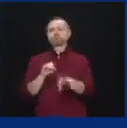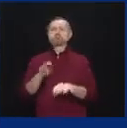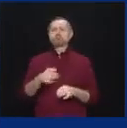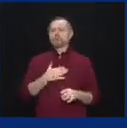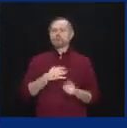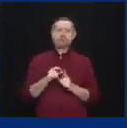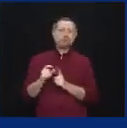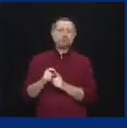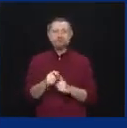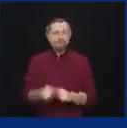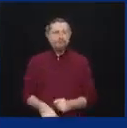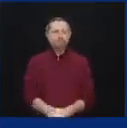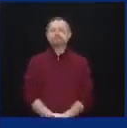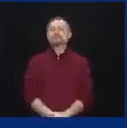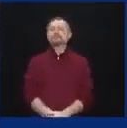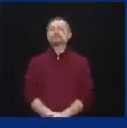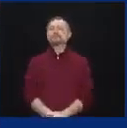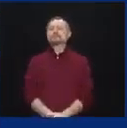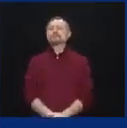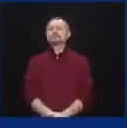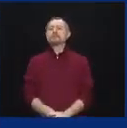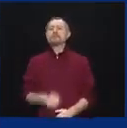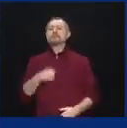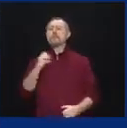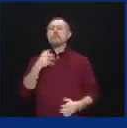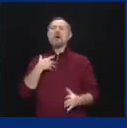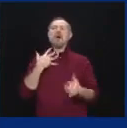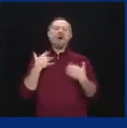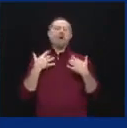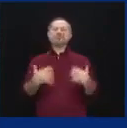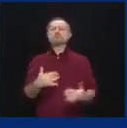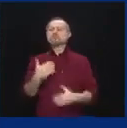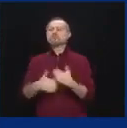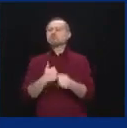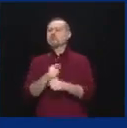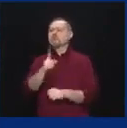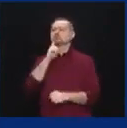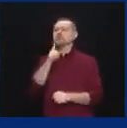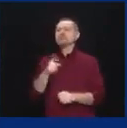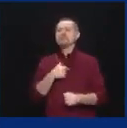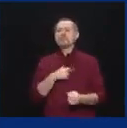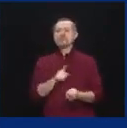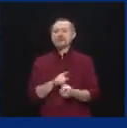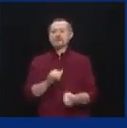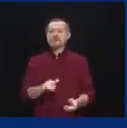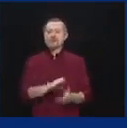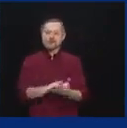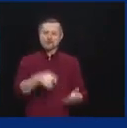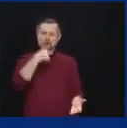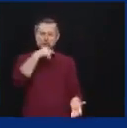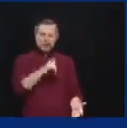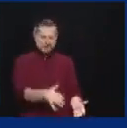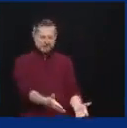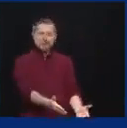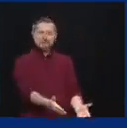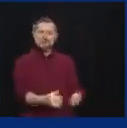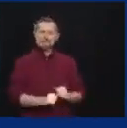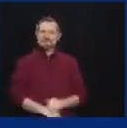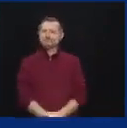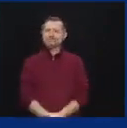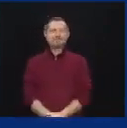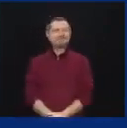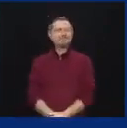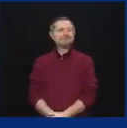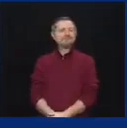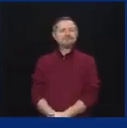Yeah, so without further ado, I want to make sure that we meet this nice turkey here. And so, you know, this turkey